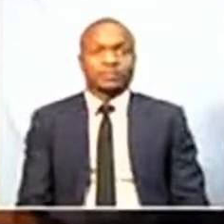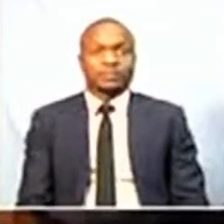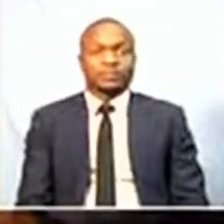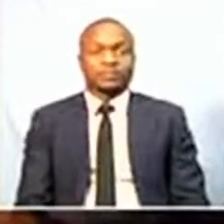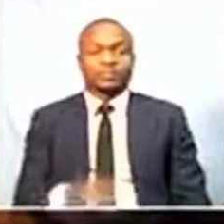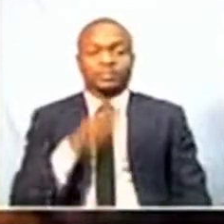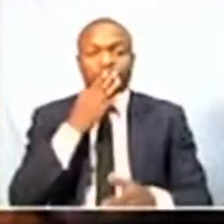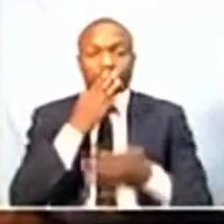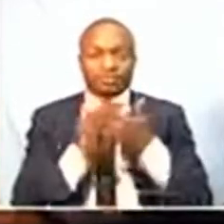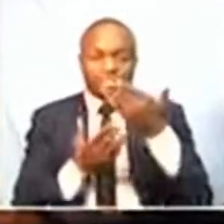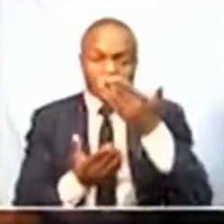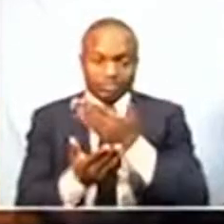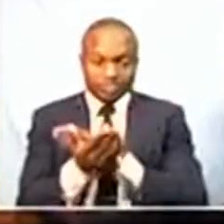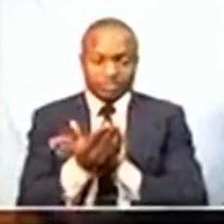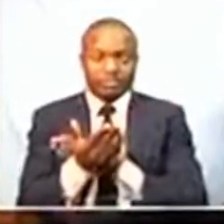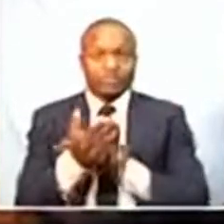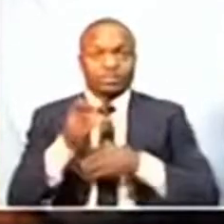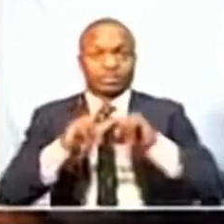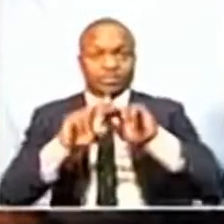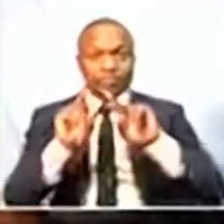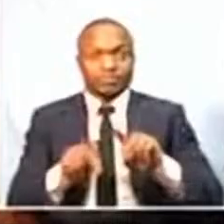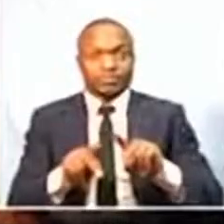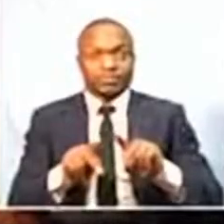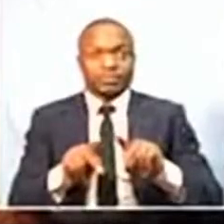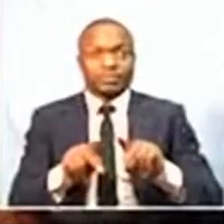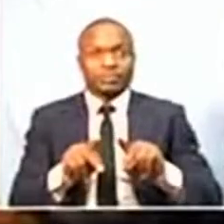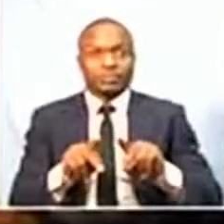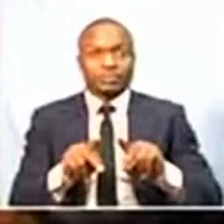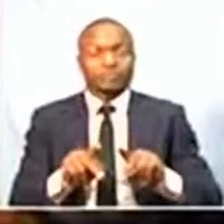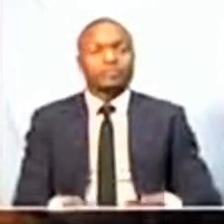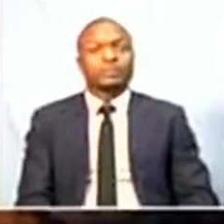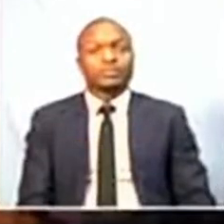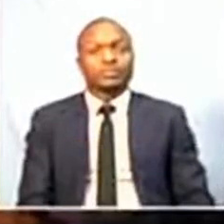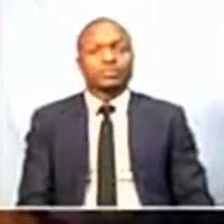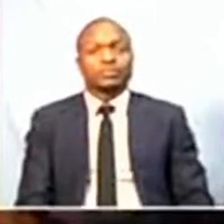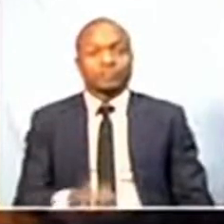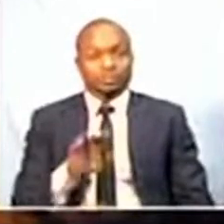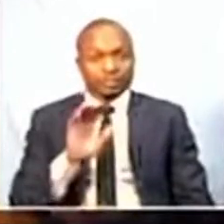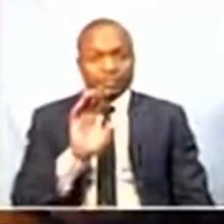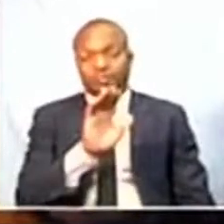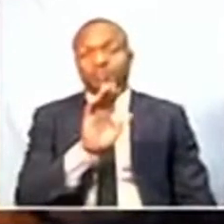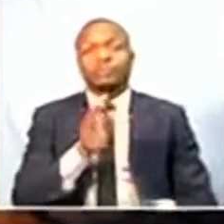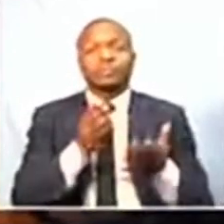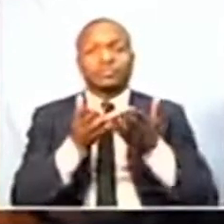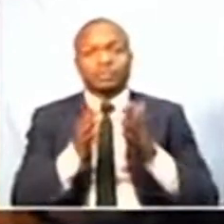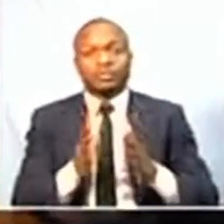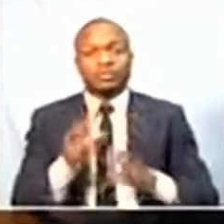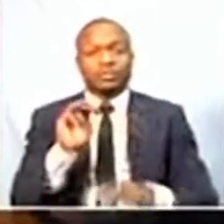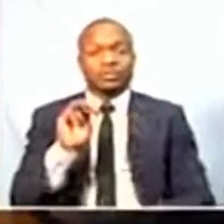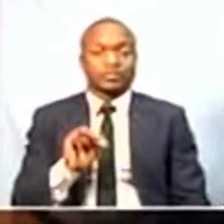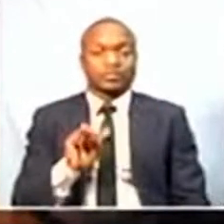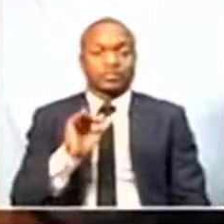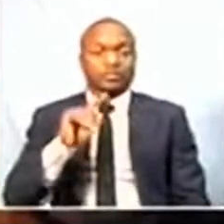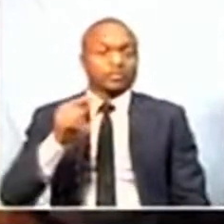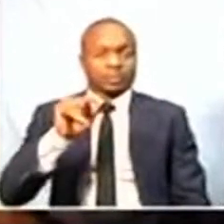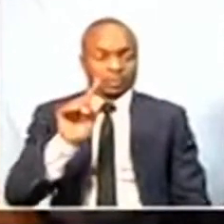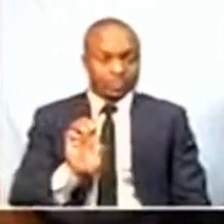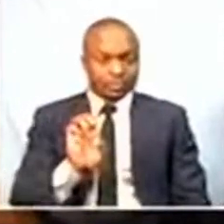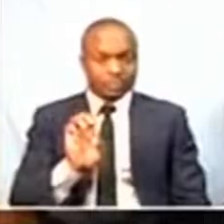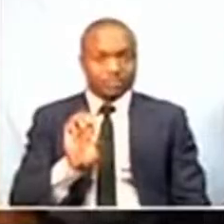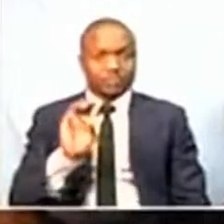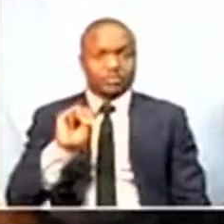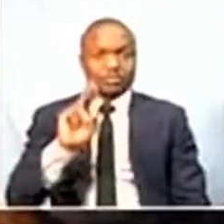Chair, good morning. I'm your servant from Mitete,